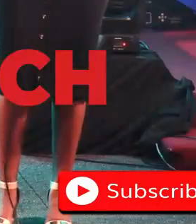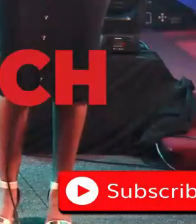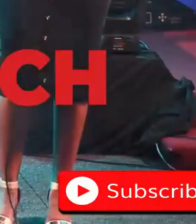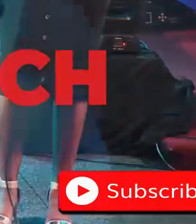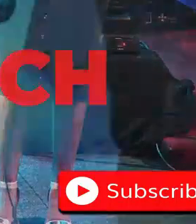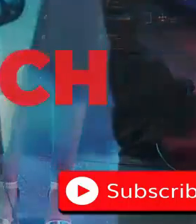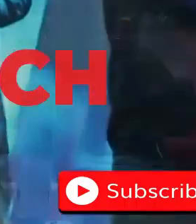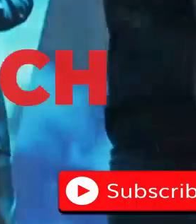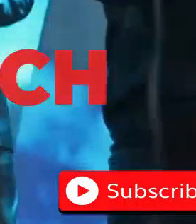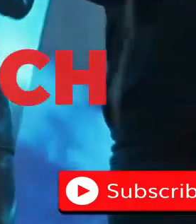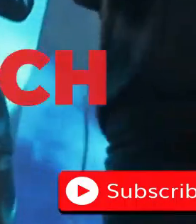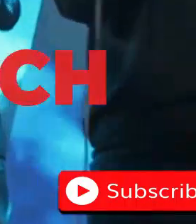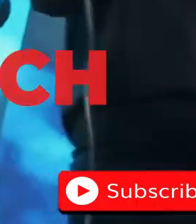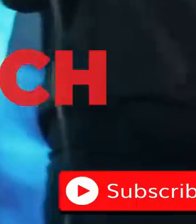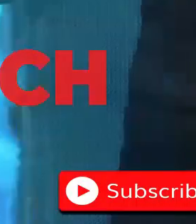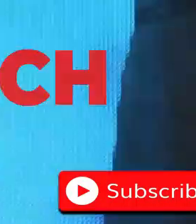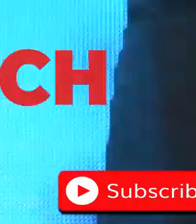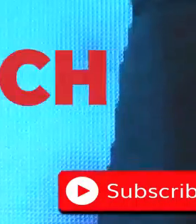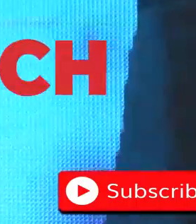Nobody can stop me.